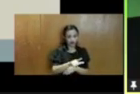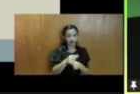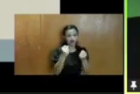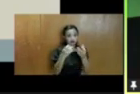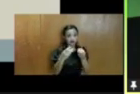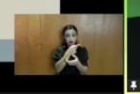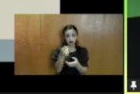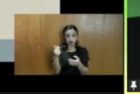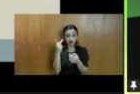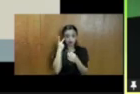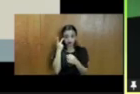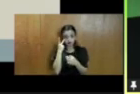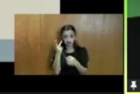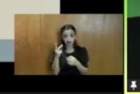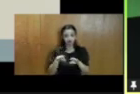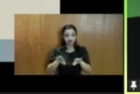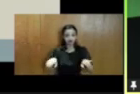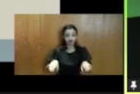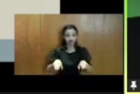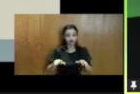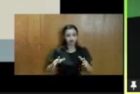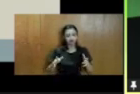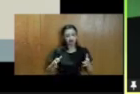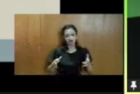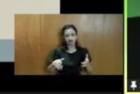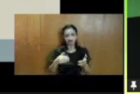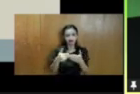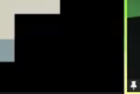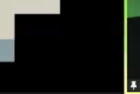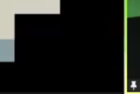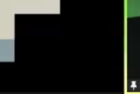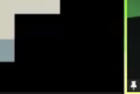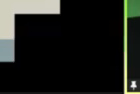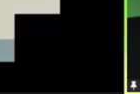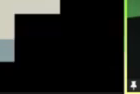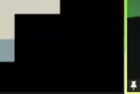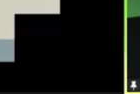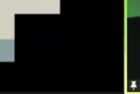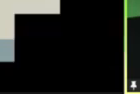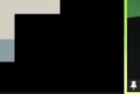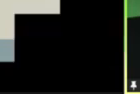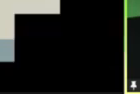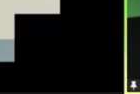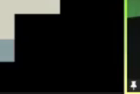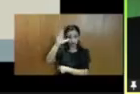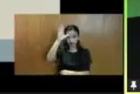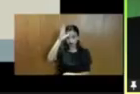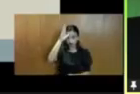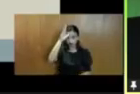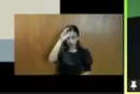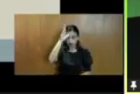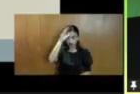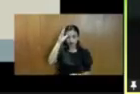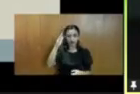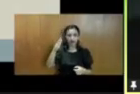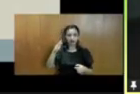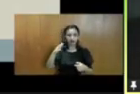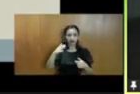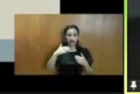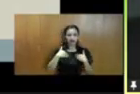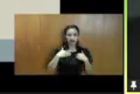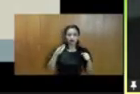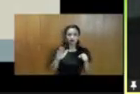have swum in the sea around Bali in recent years, you will know that it is absolutely full